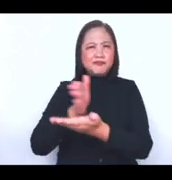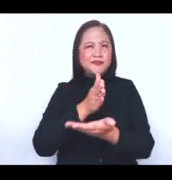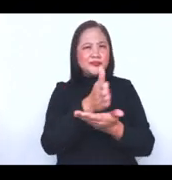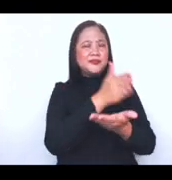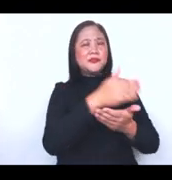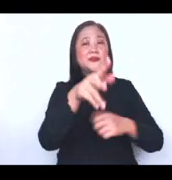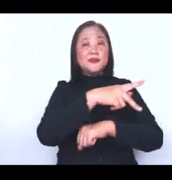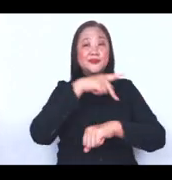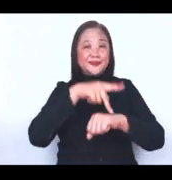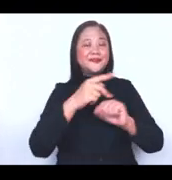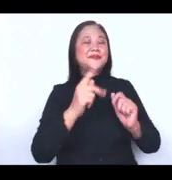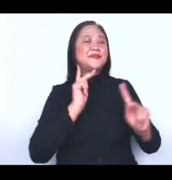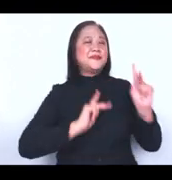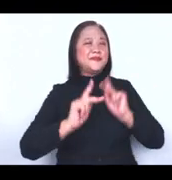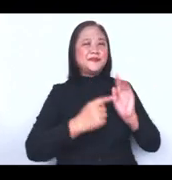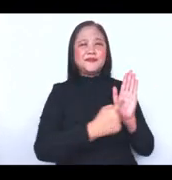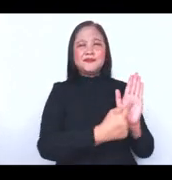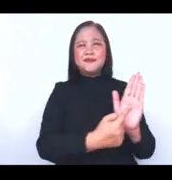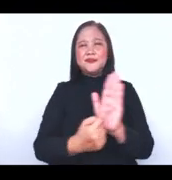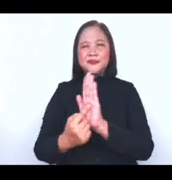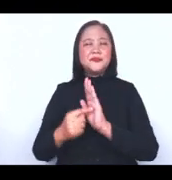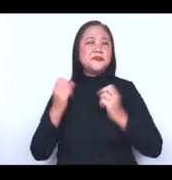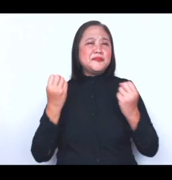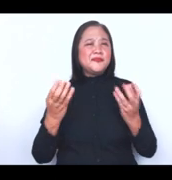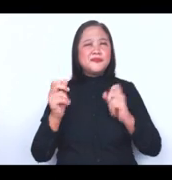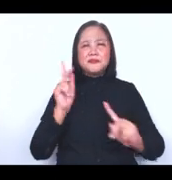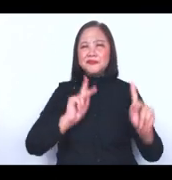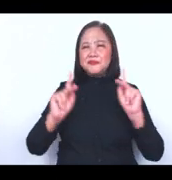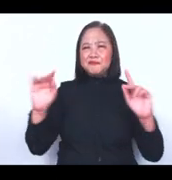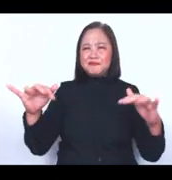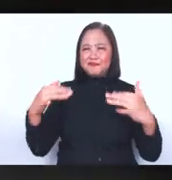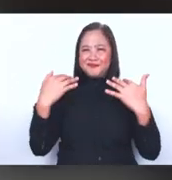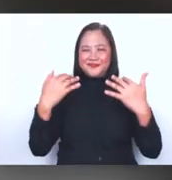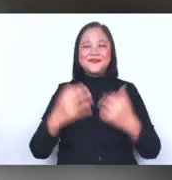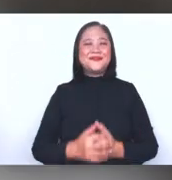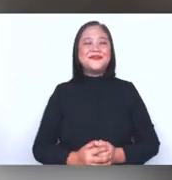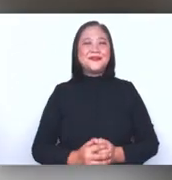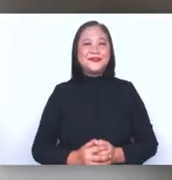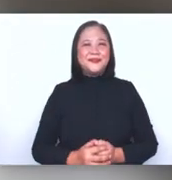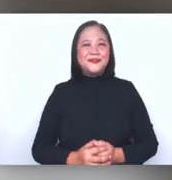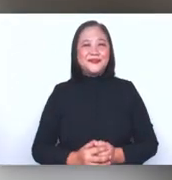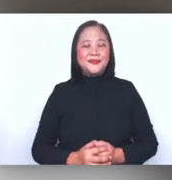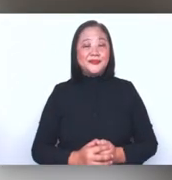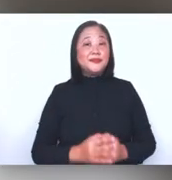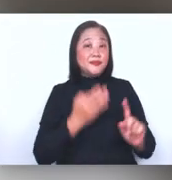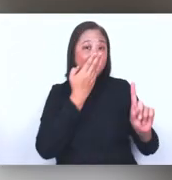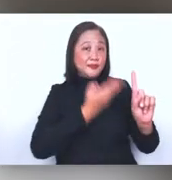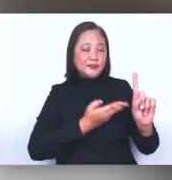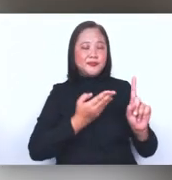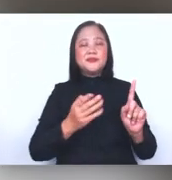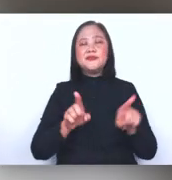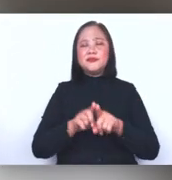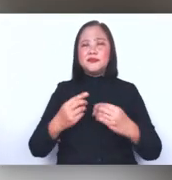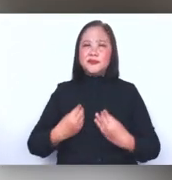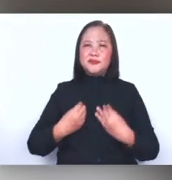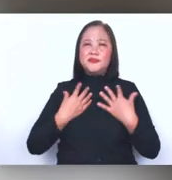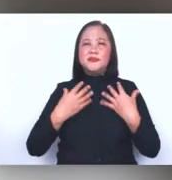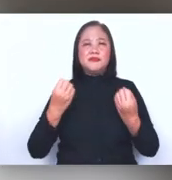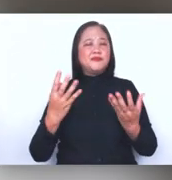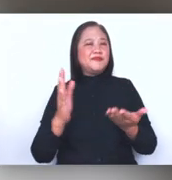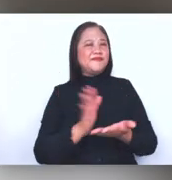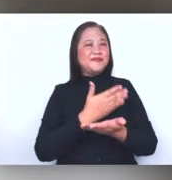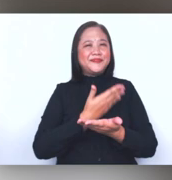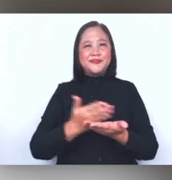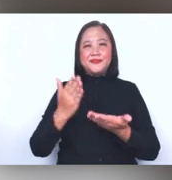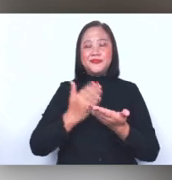Philippines, performing it to as many audiences as they could reach. She also inspired the many musical